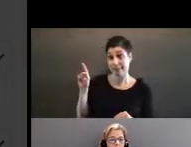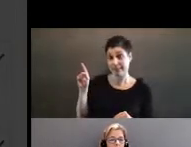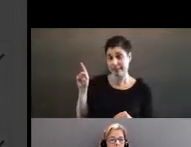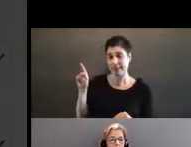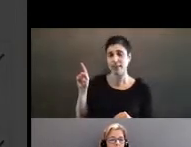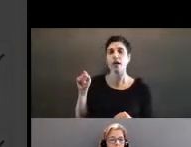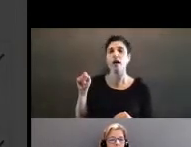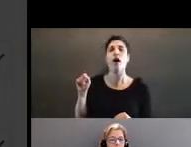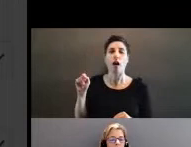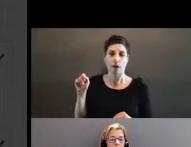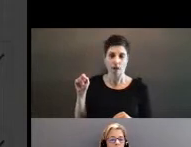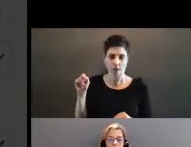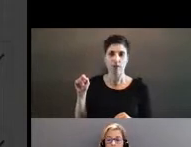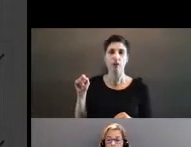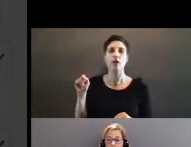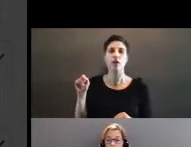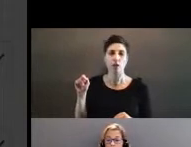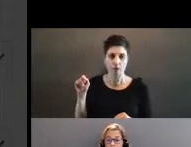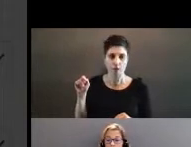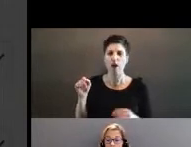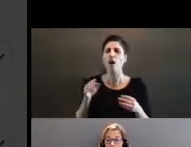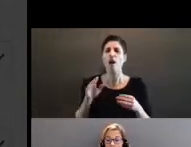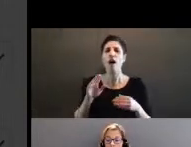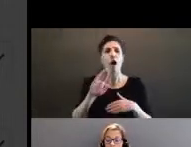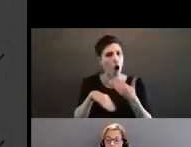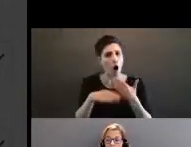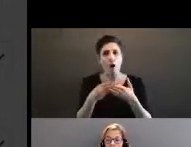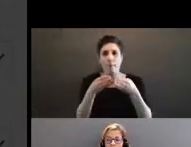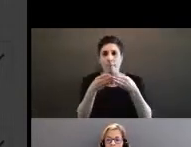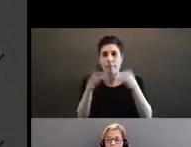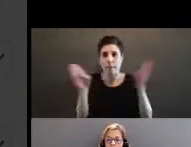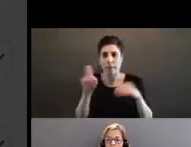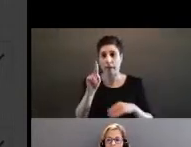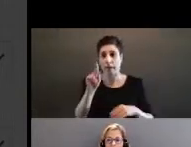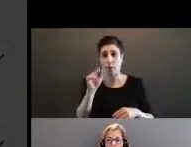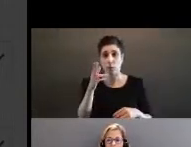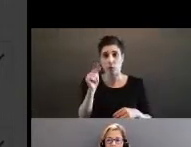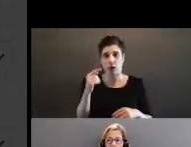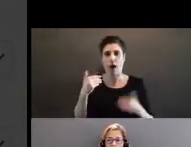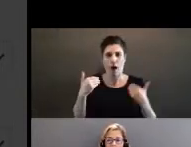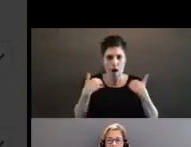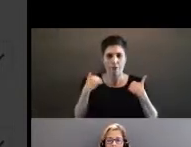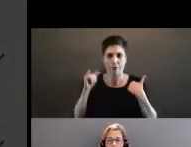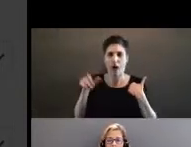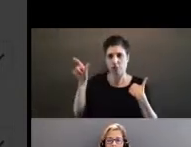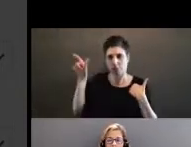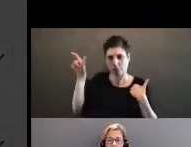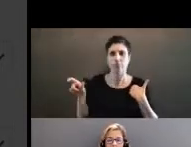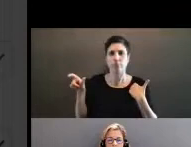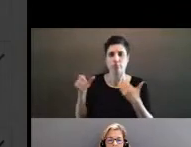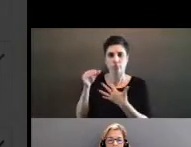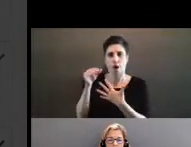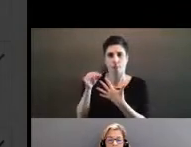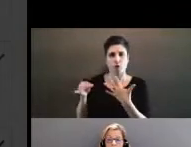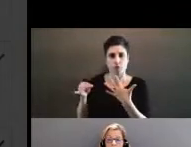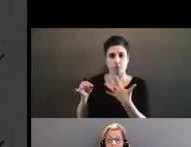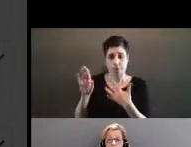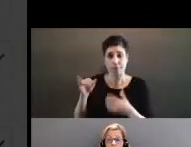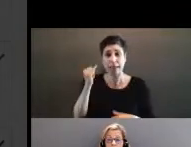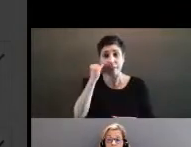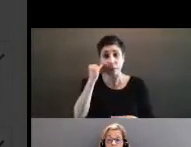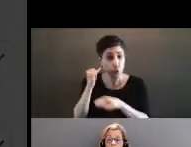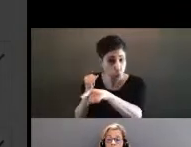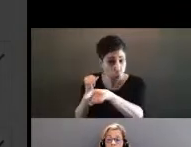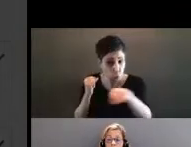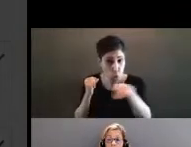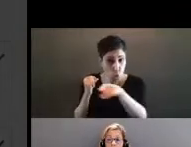in all Kahoots, all public Kahoots when you're looking through. If you have created a Kahoot,